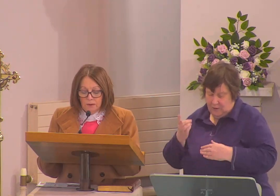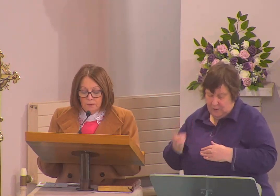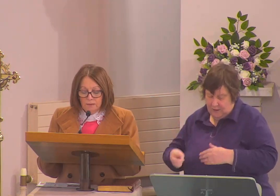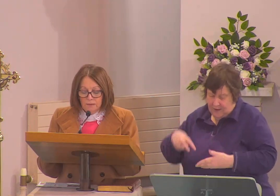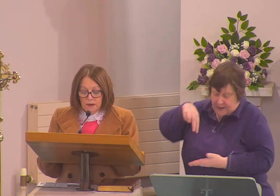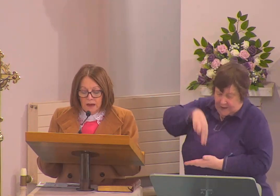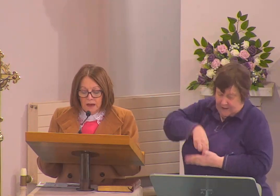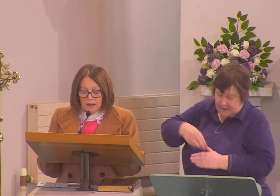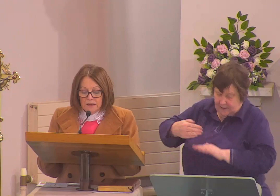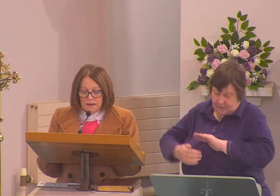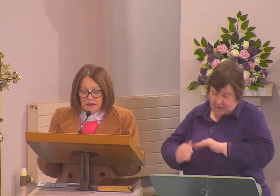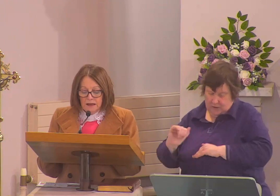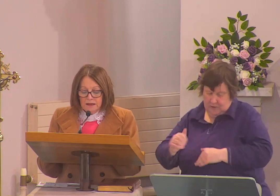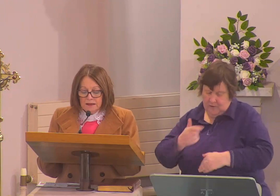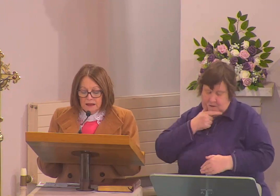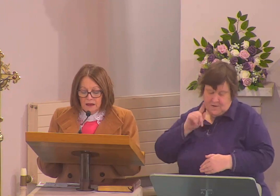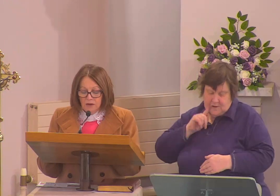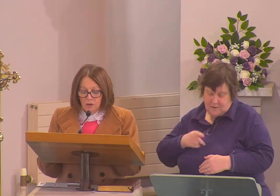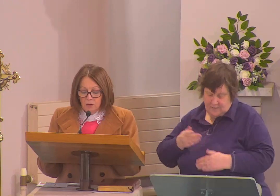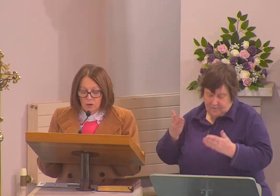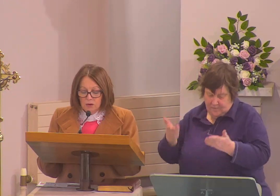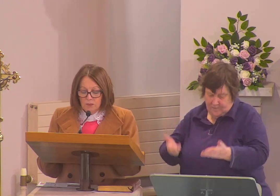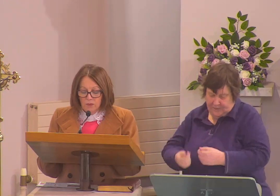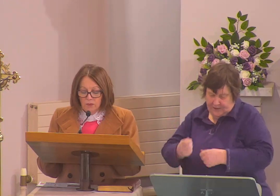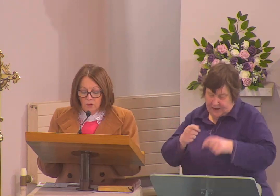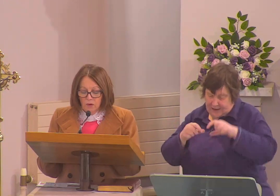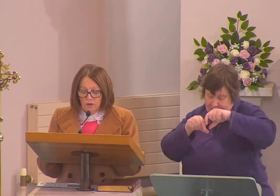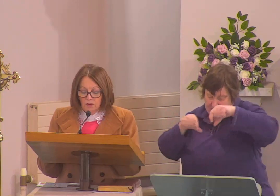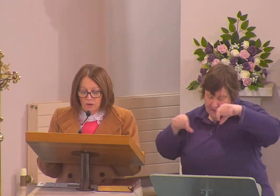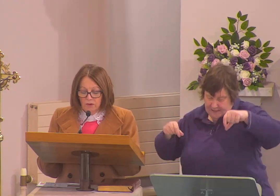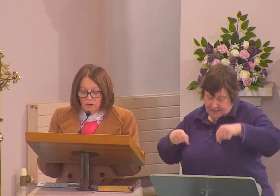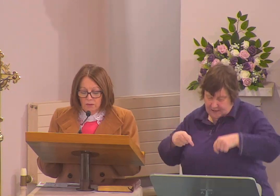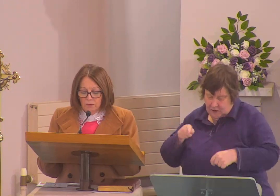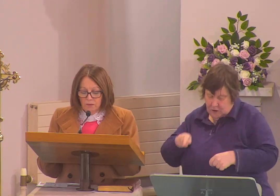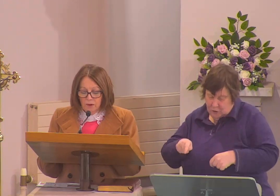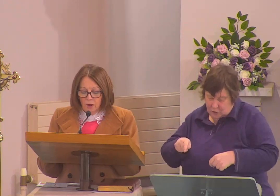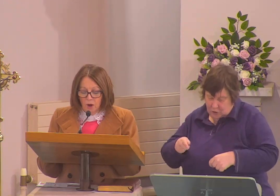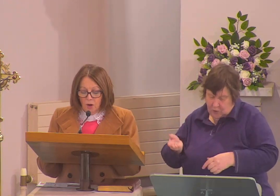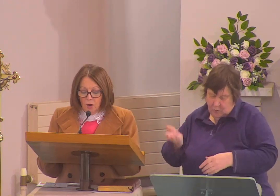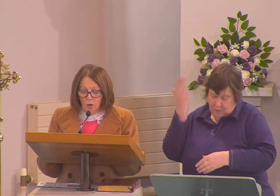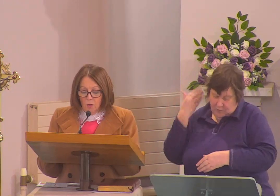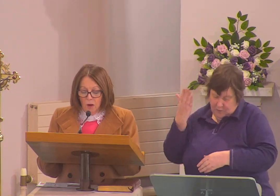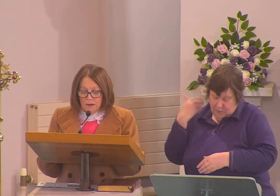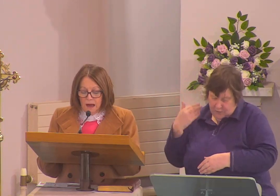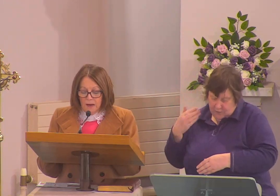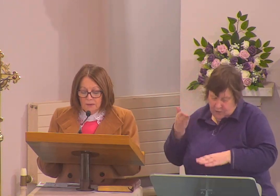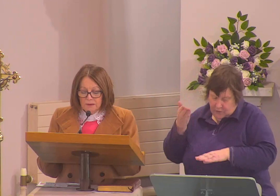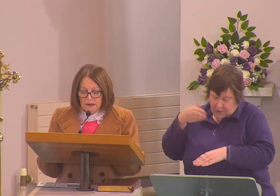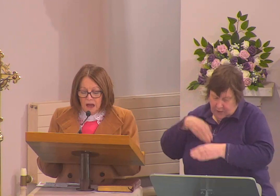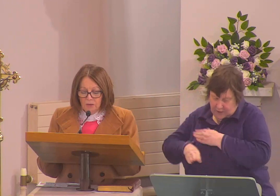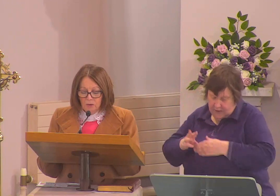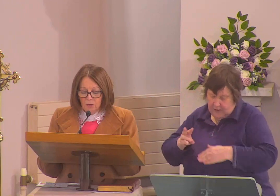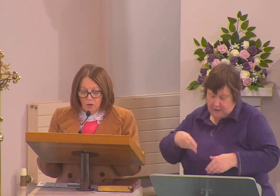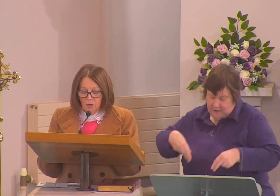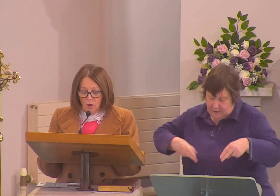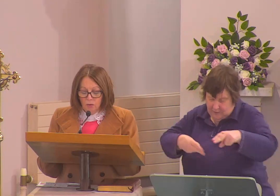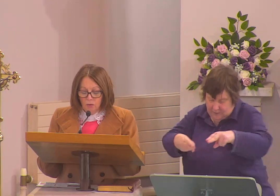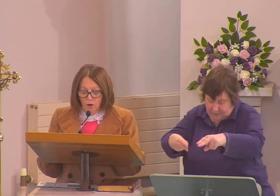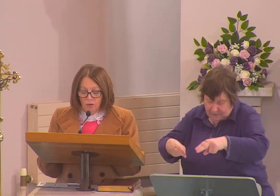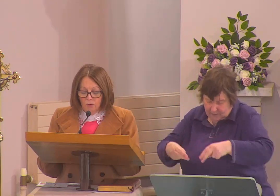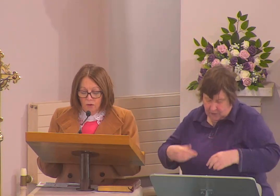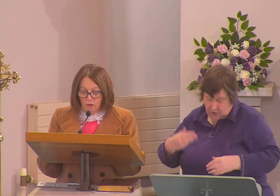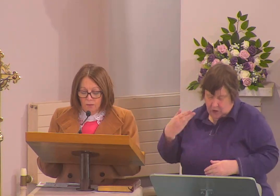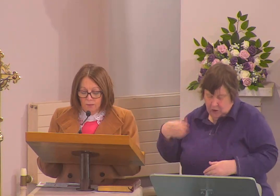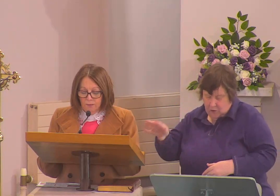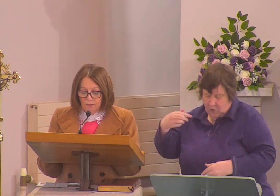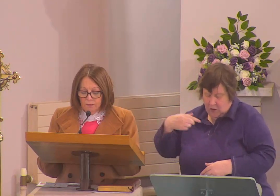people. Take the stick you used before in the river. Go, and I will stand with you on the rock